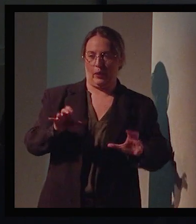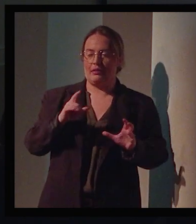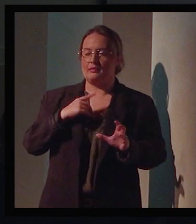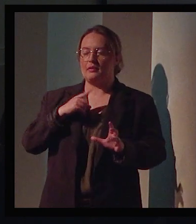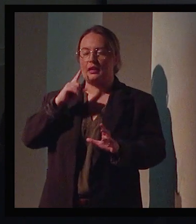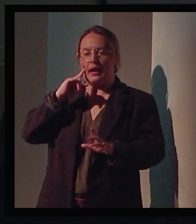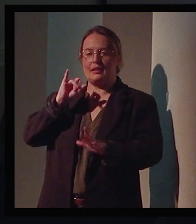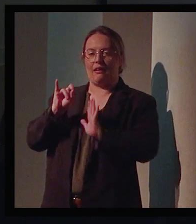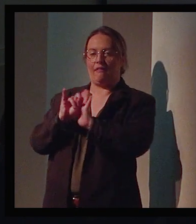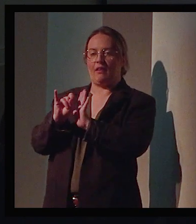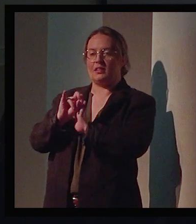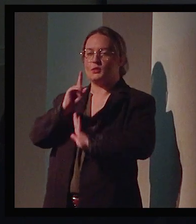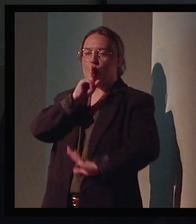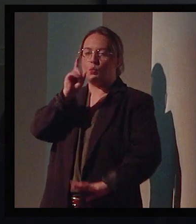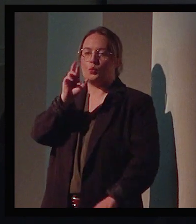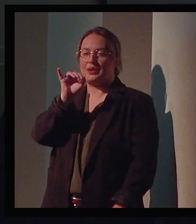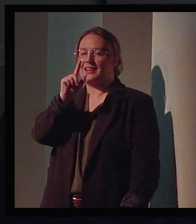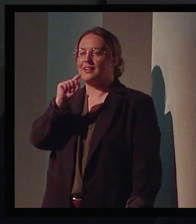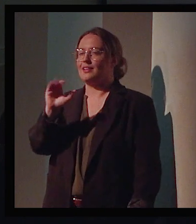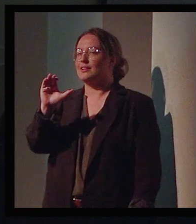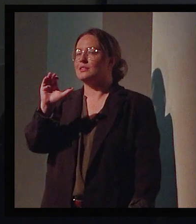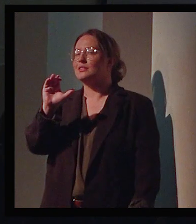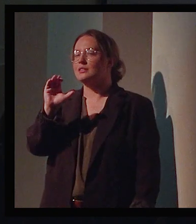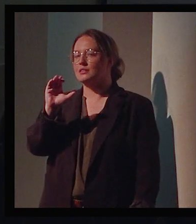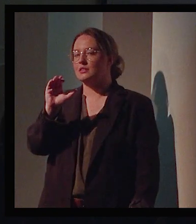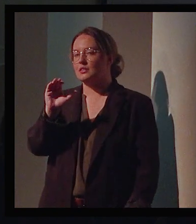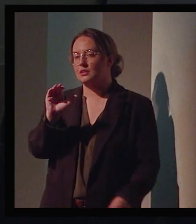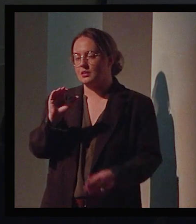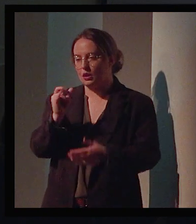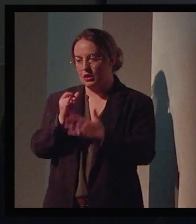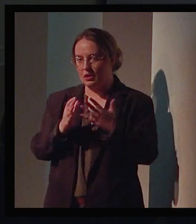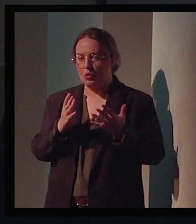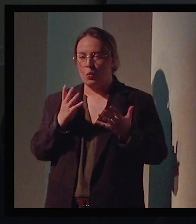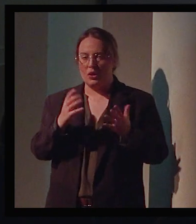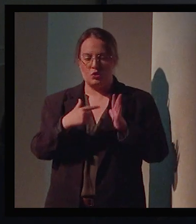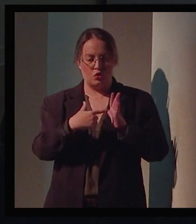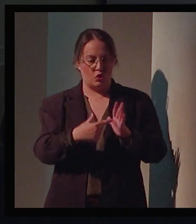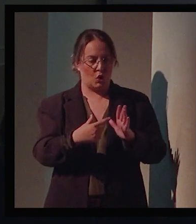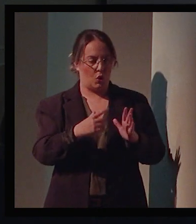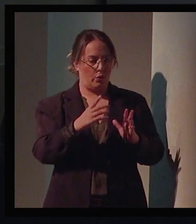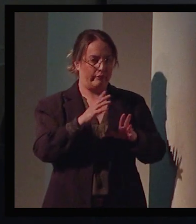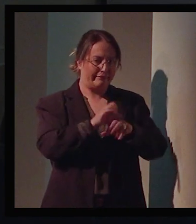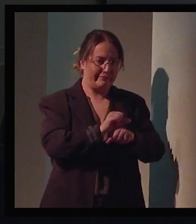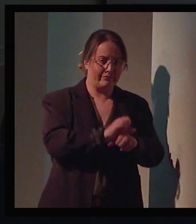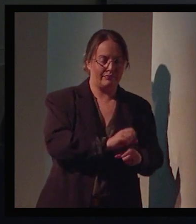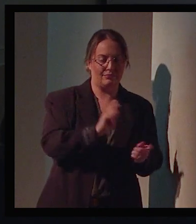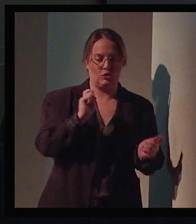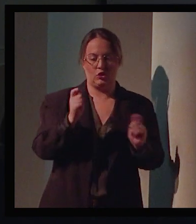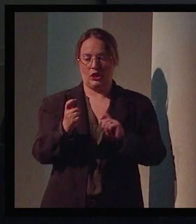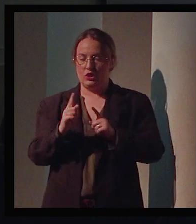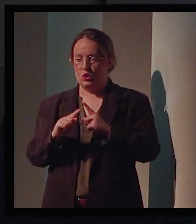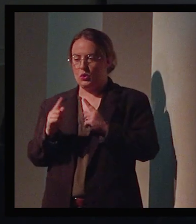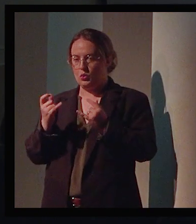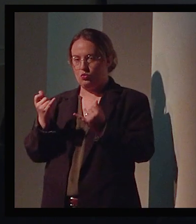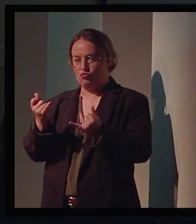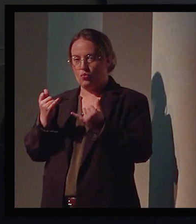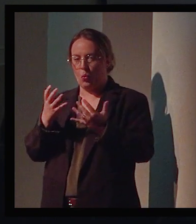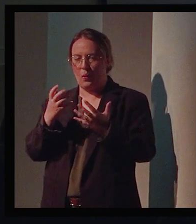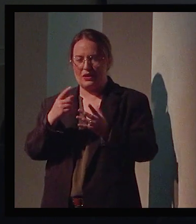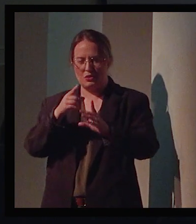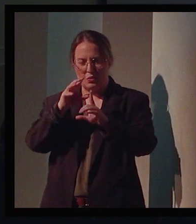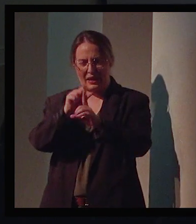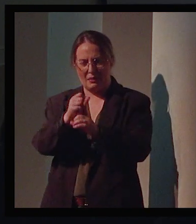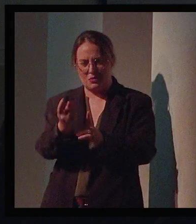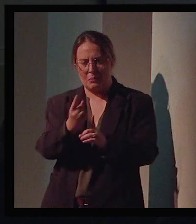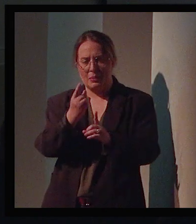responded to the Baudelairean call to distill the eternal from the transitory by capturing something enduring and essential